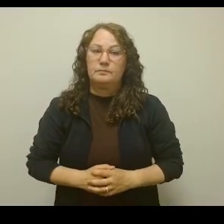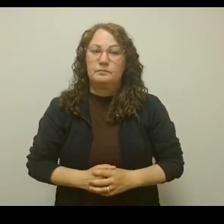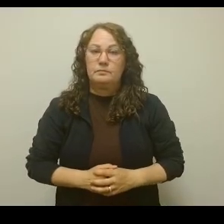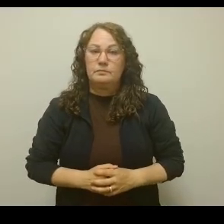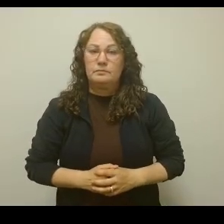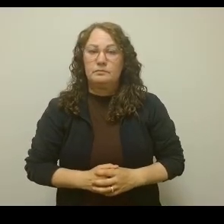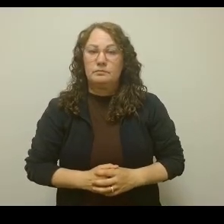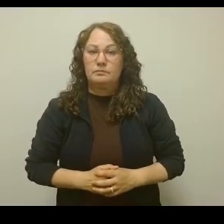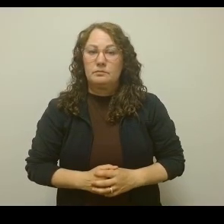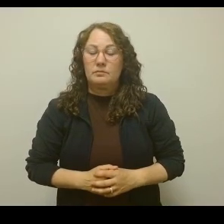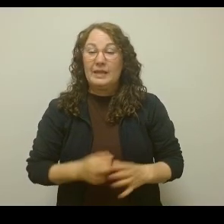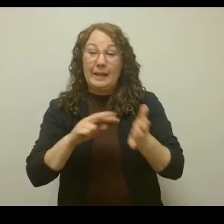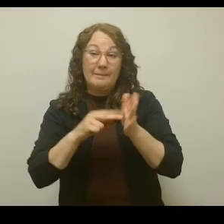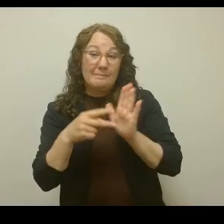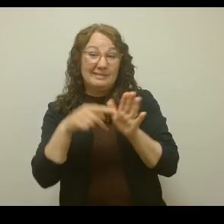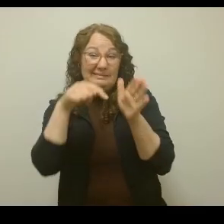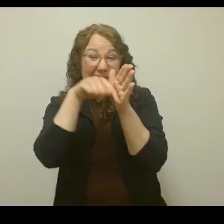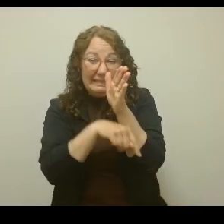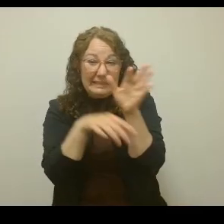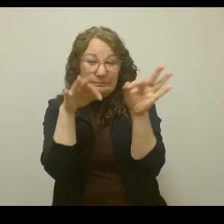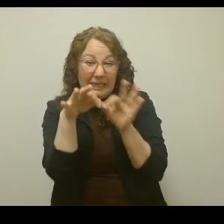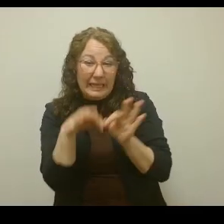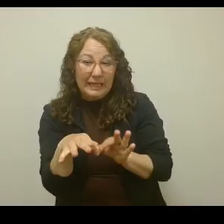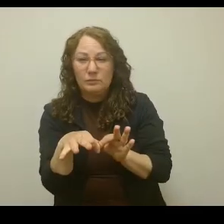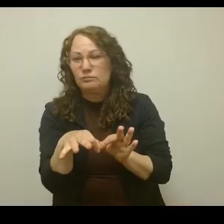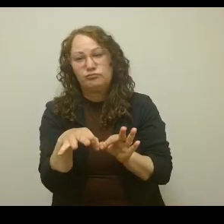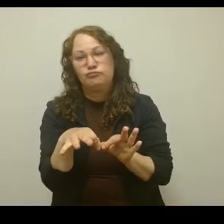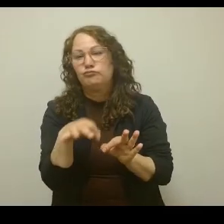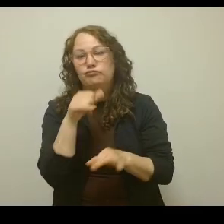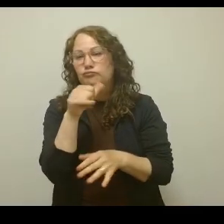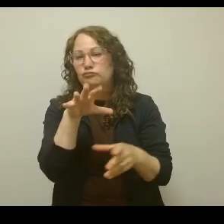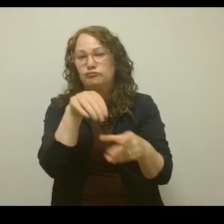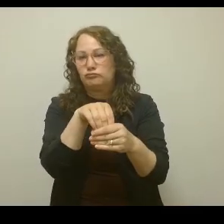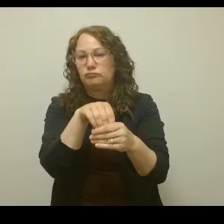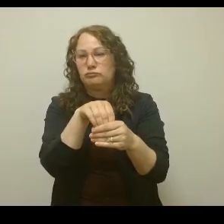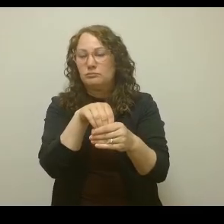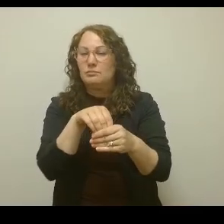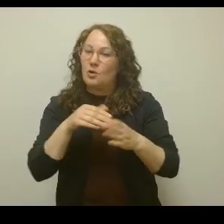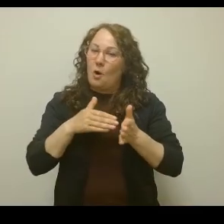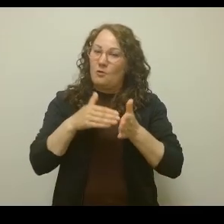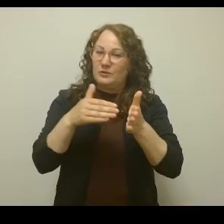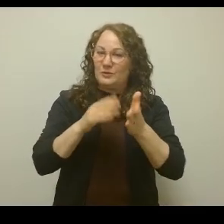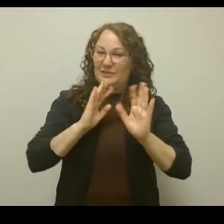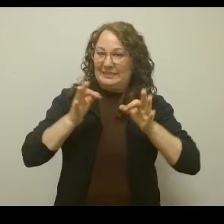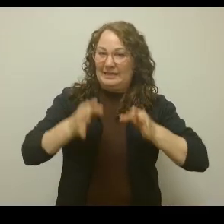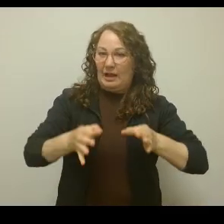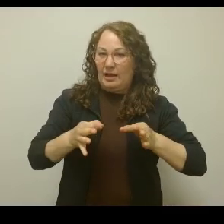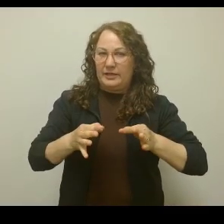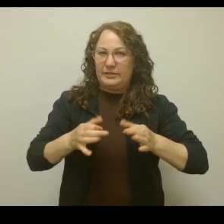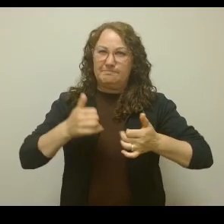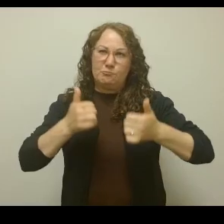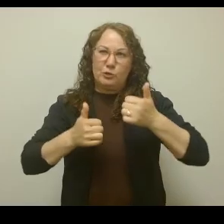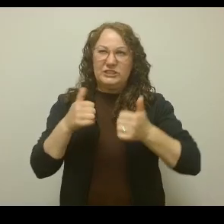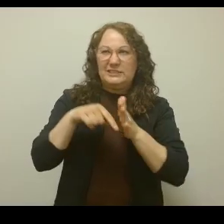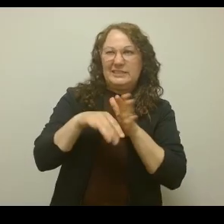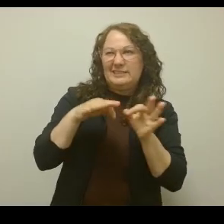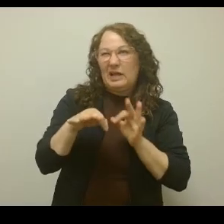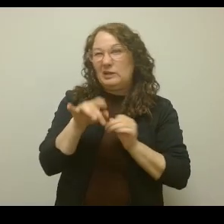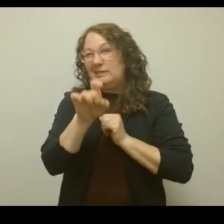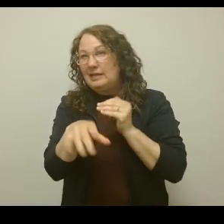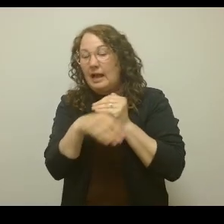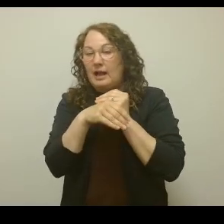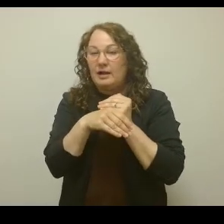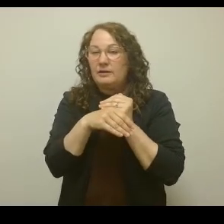without giving too many details, right? Often we all decide what level of detail is